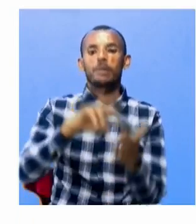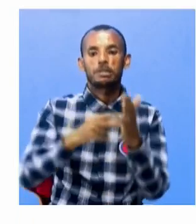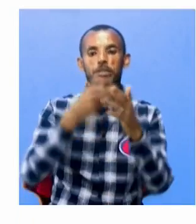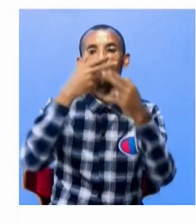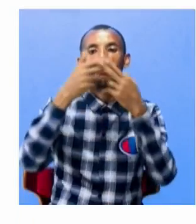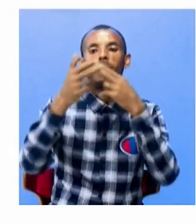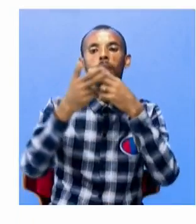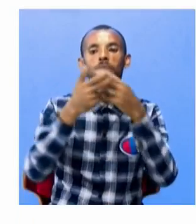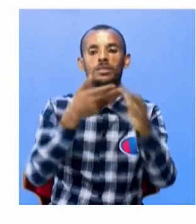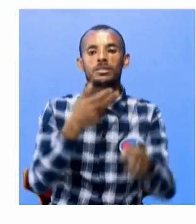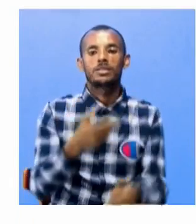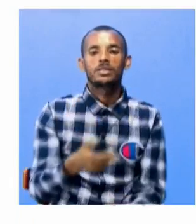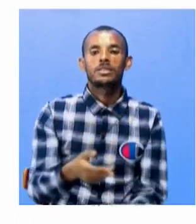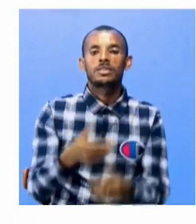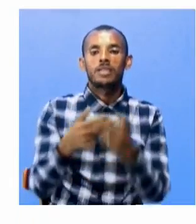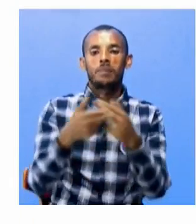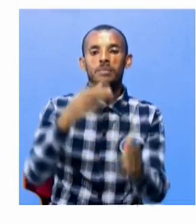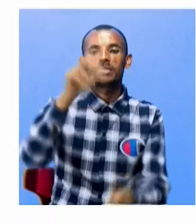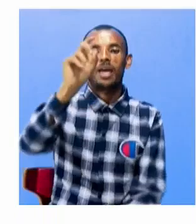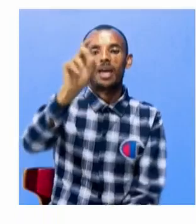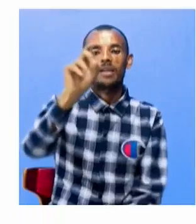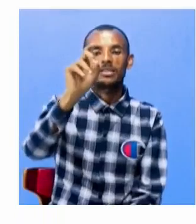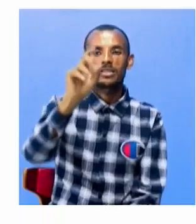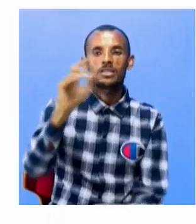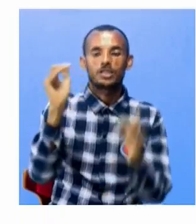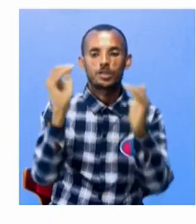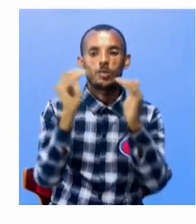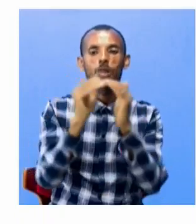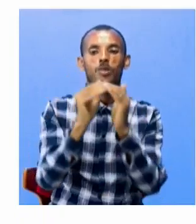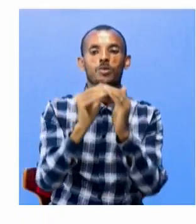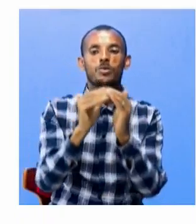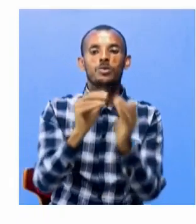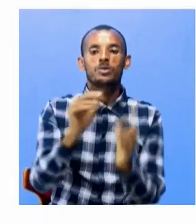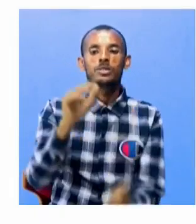times x is equal to